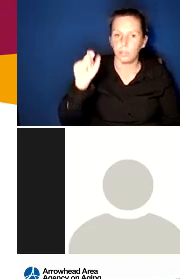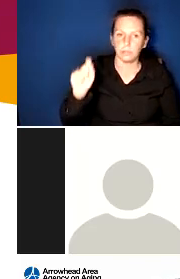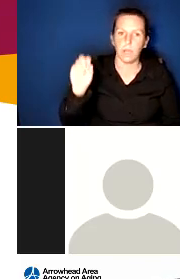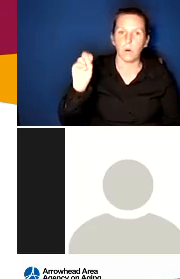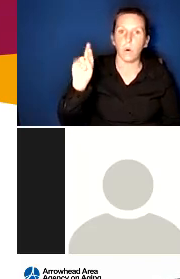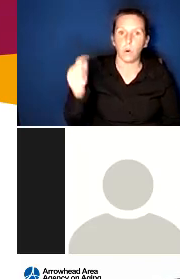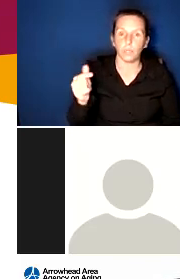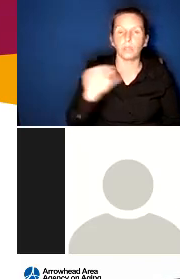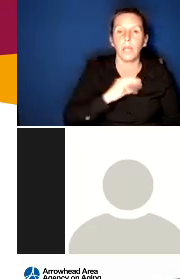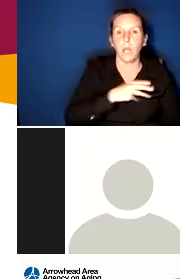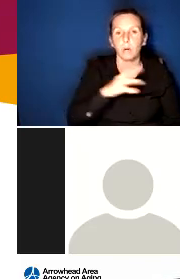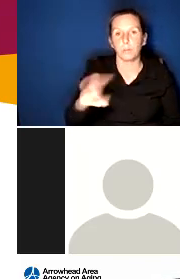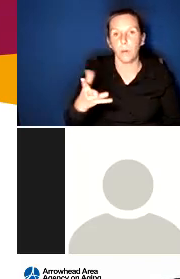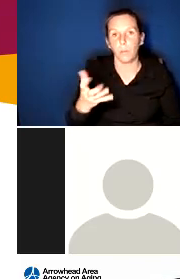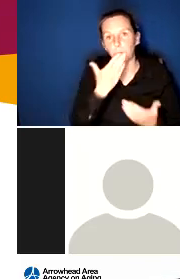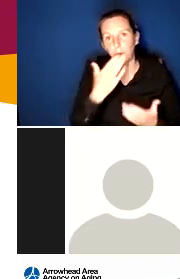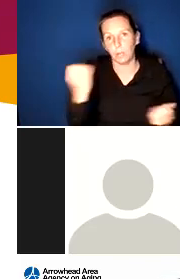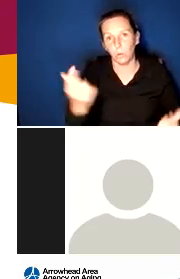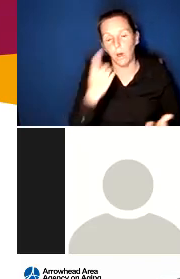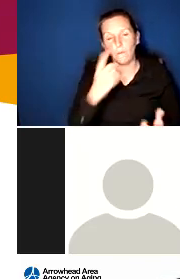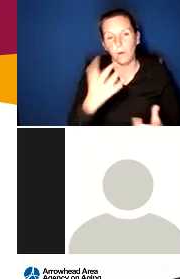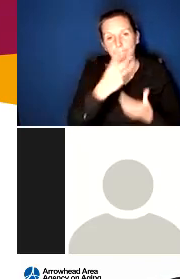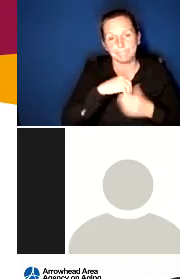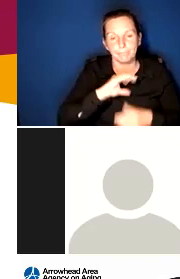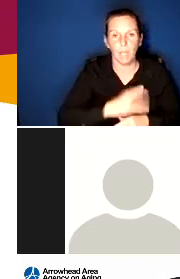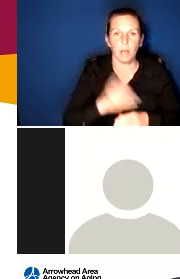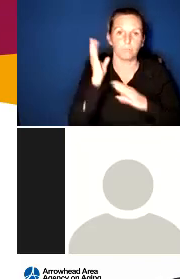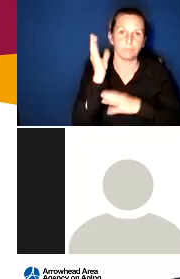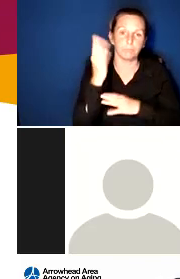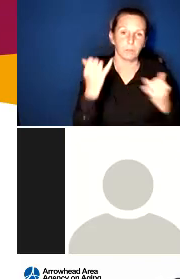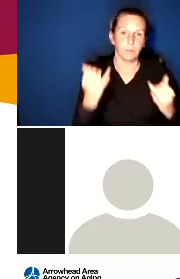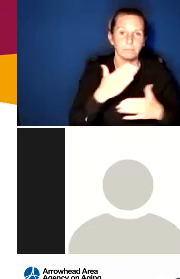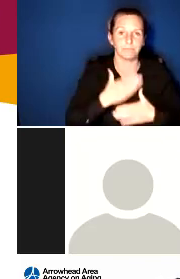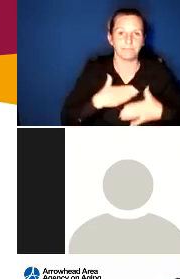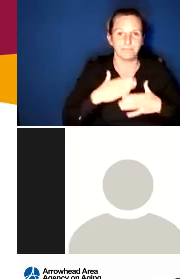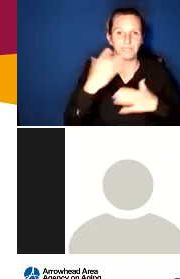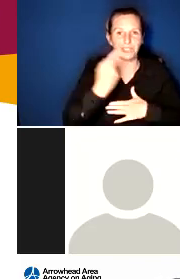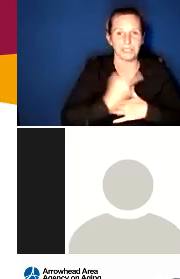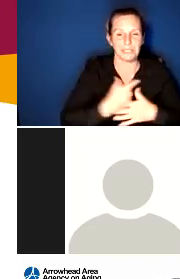of the webinar today, and I hope you guys have a great rest of your day.